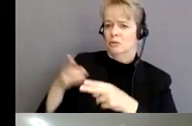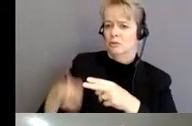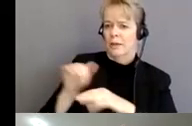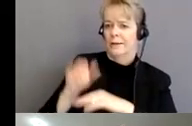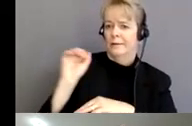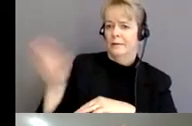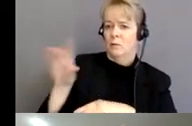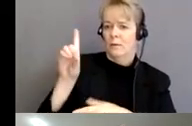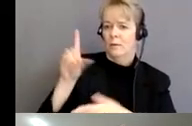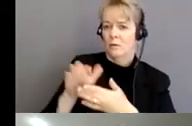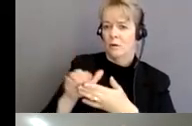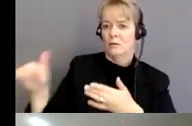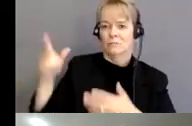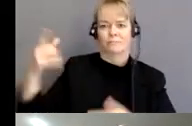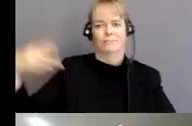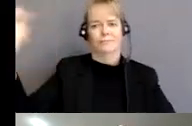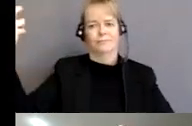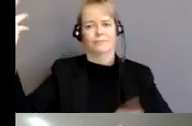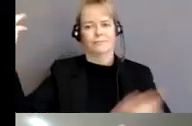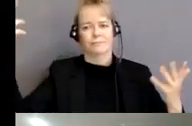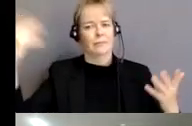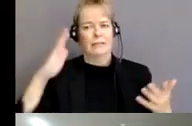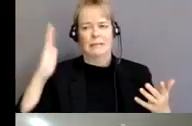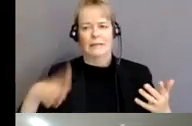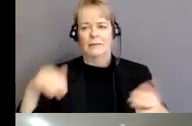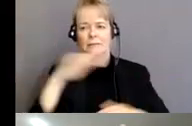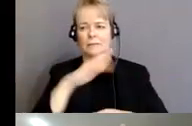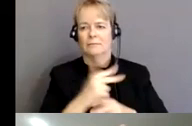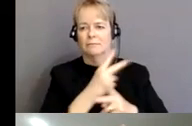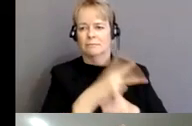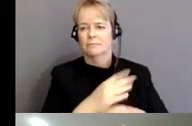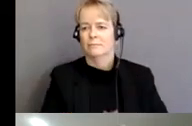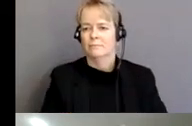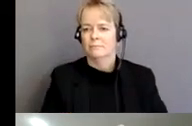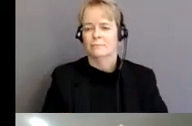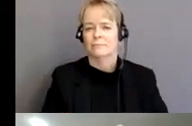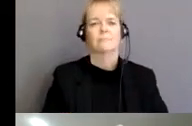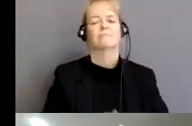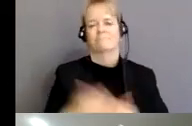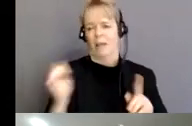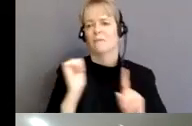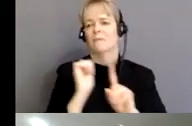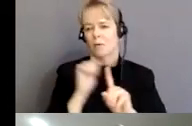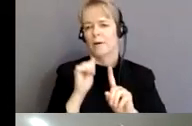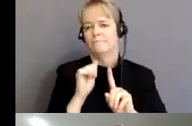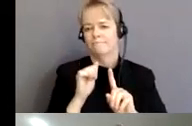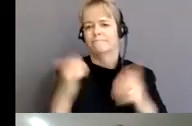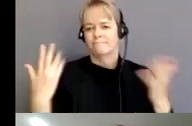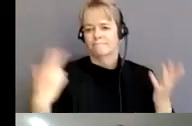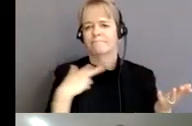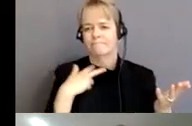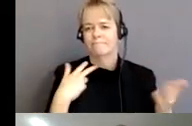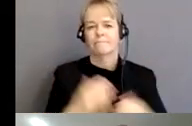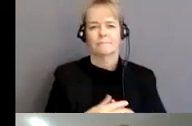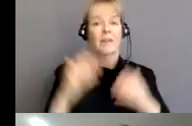victim of fraud. Next slide, please. So there's some really good information. We'll talk about it a little further in the